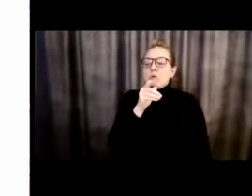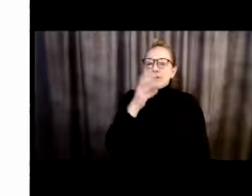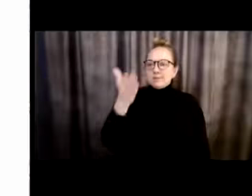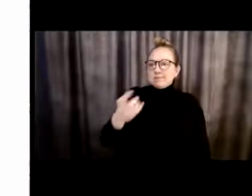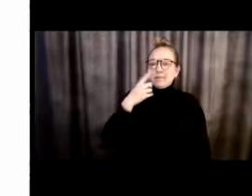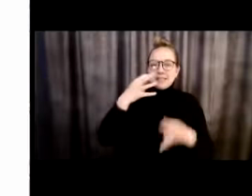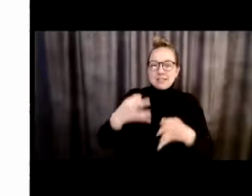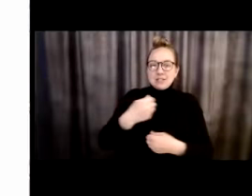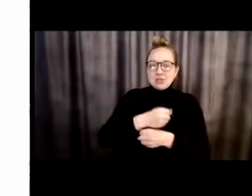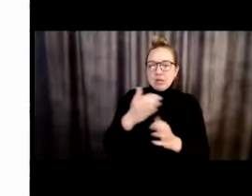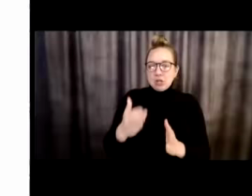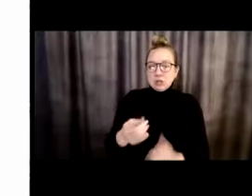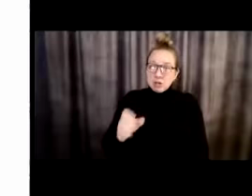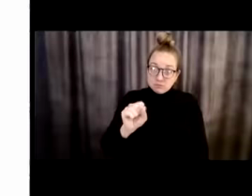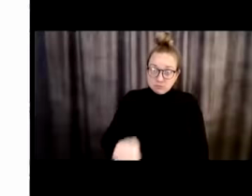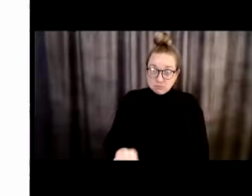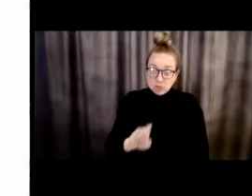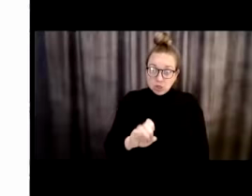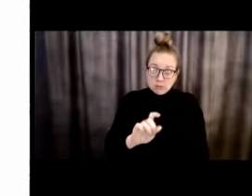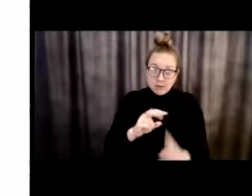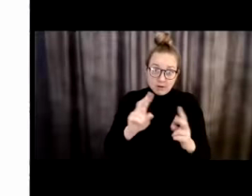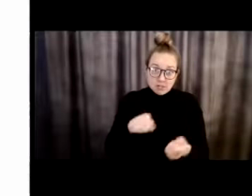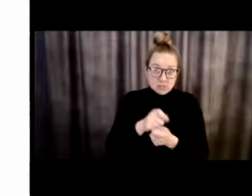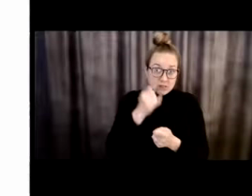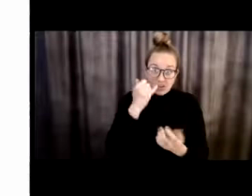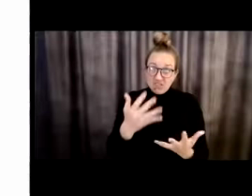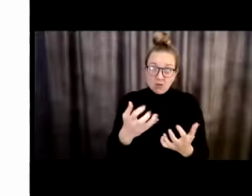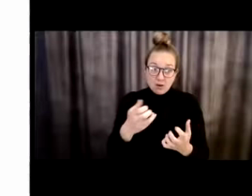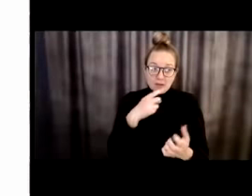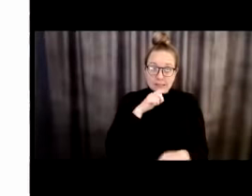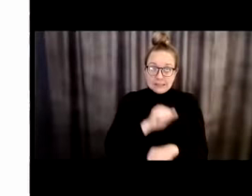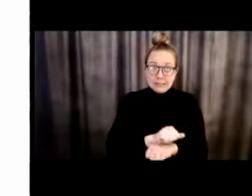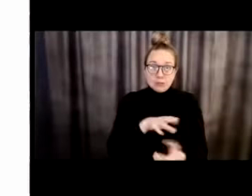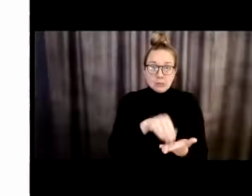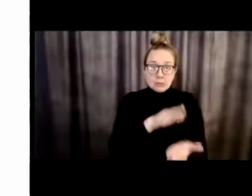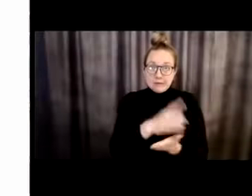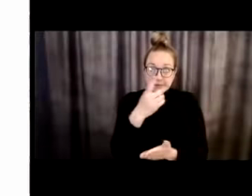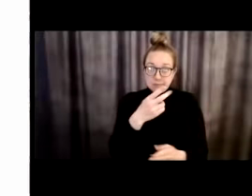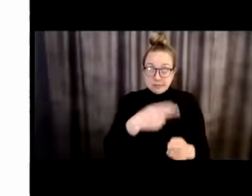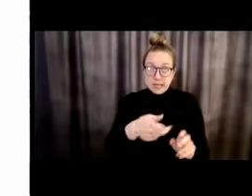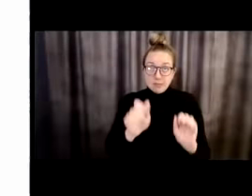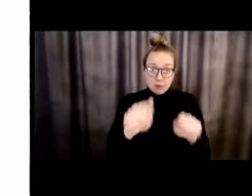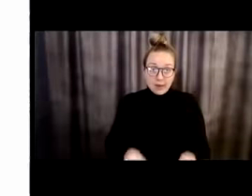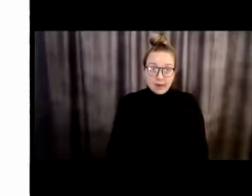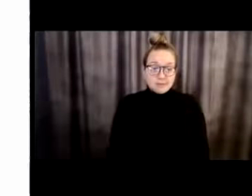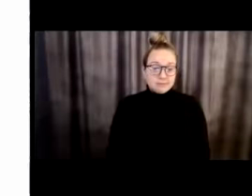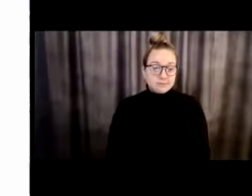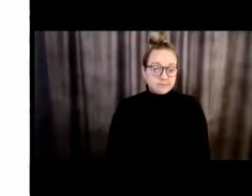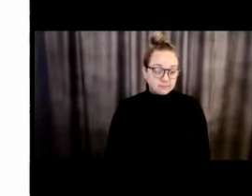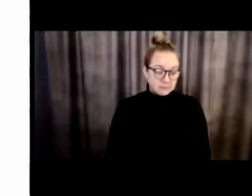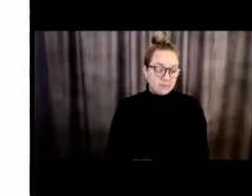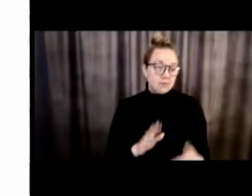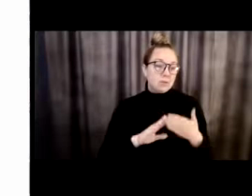If you know a person that you're like, we should be in front of them, put their names down. So we have the